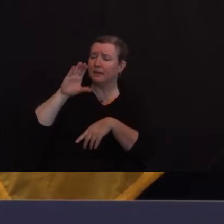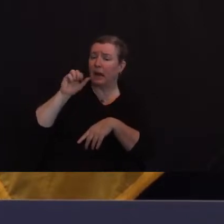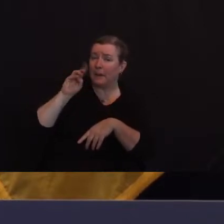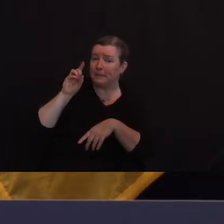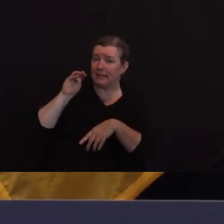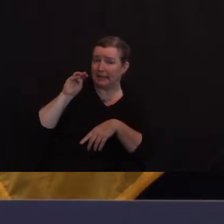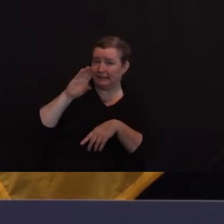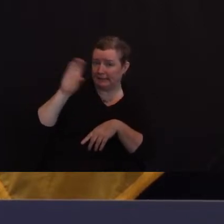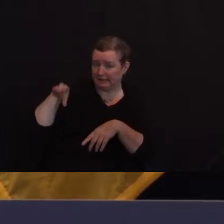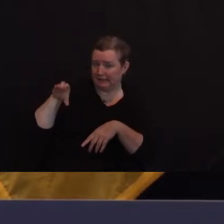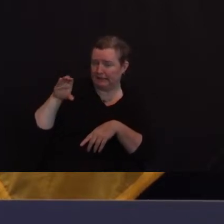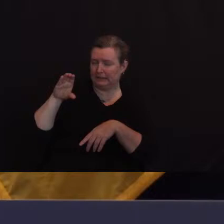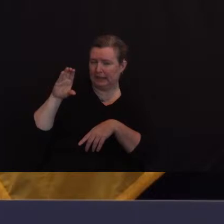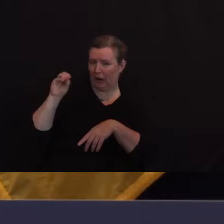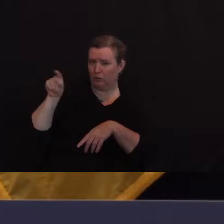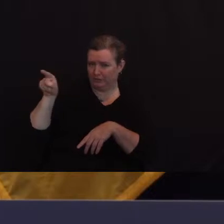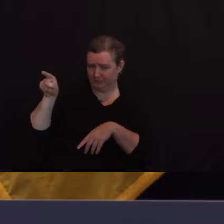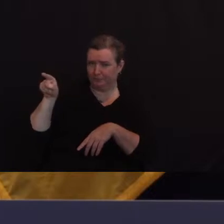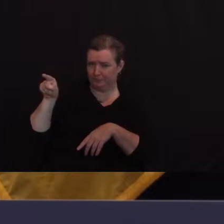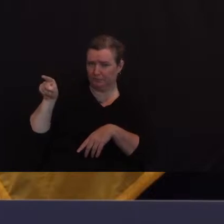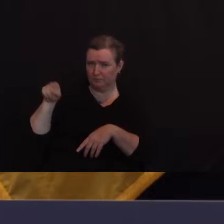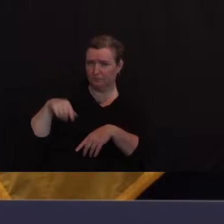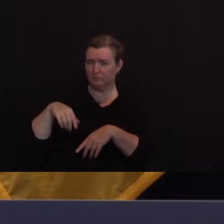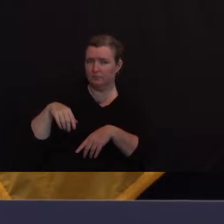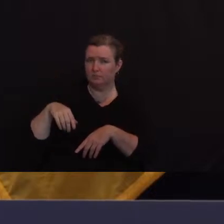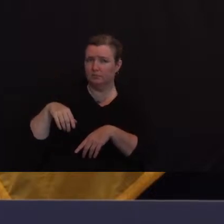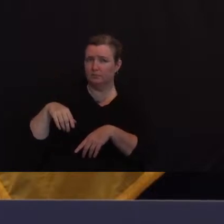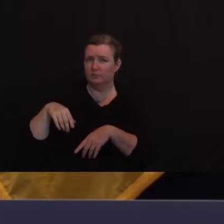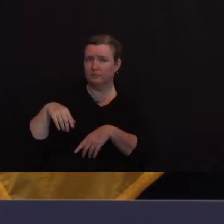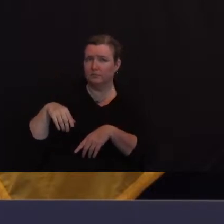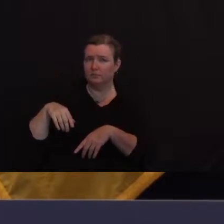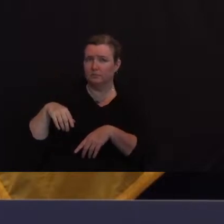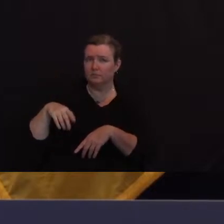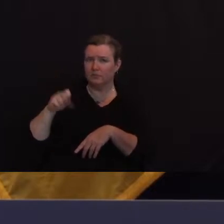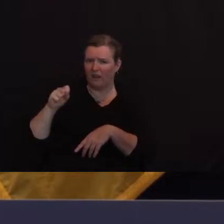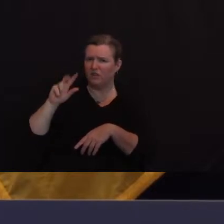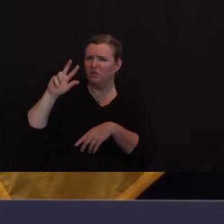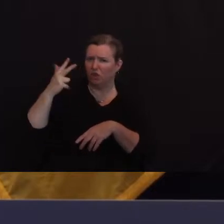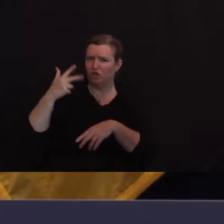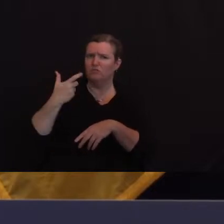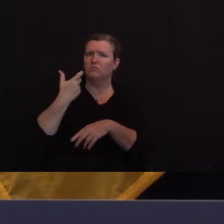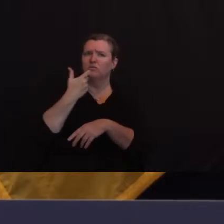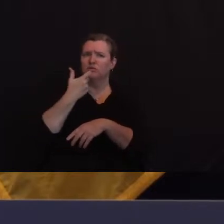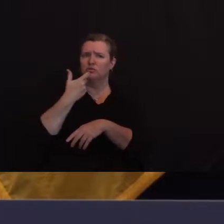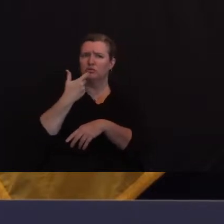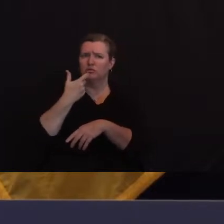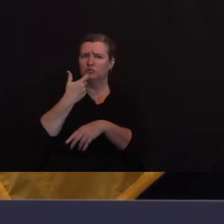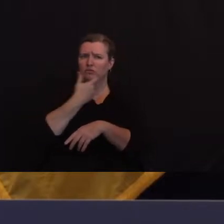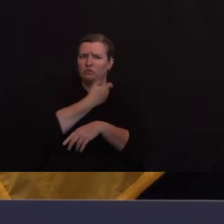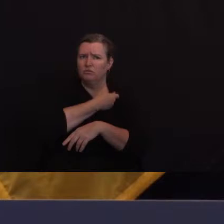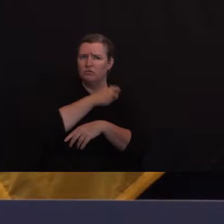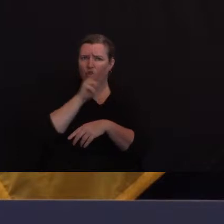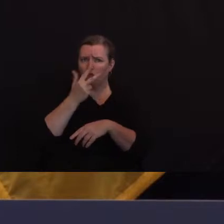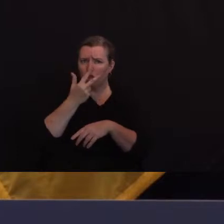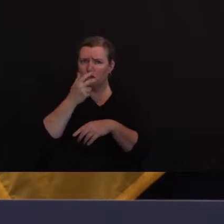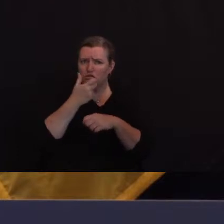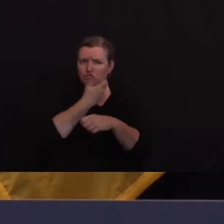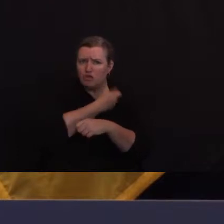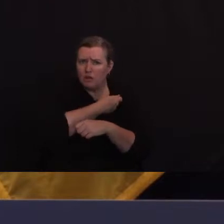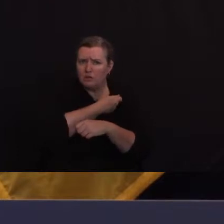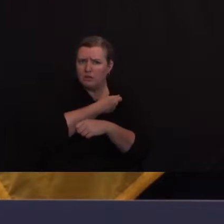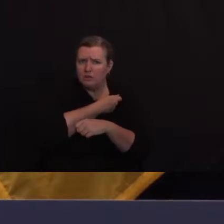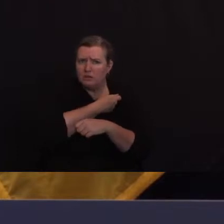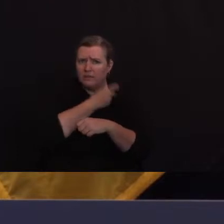additional third doses to immunocompromised groups, which I believe that is authorized to be done. Do we have any